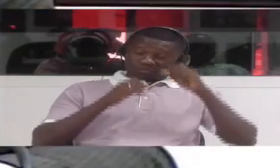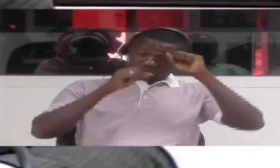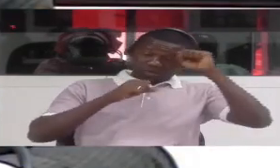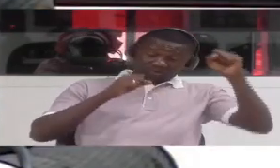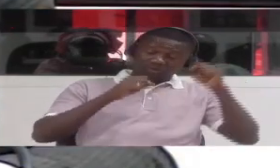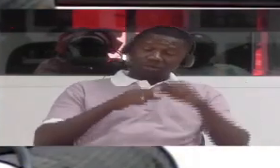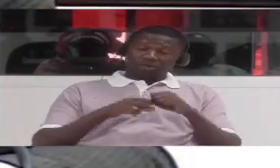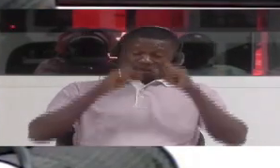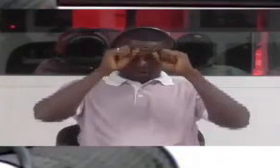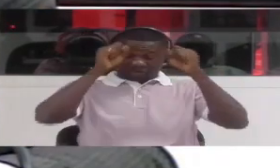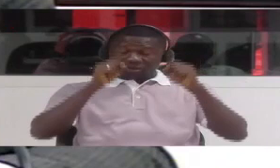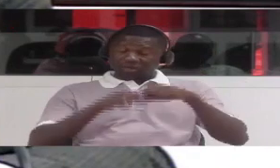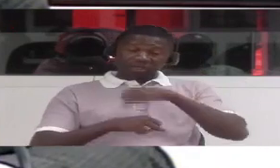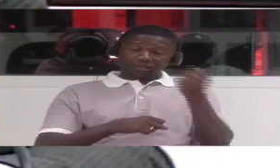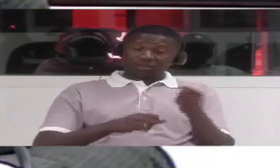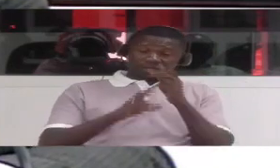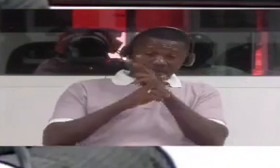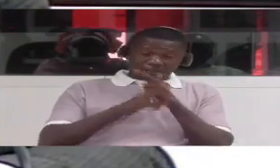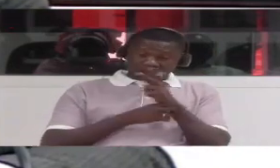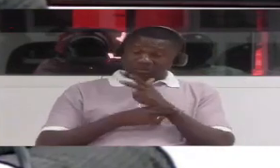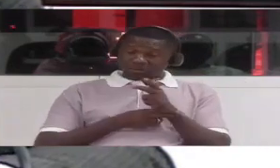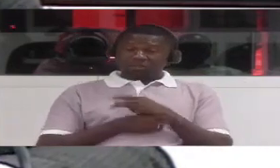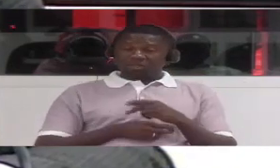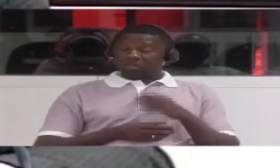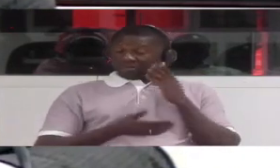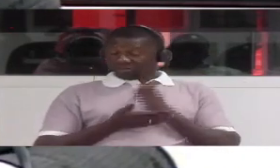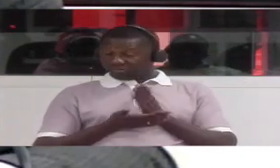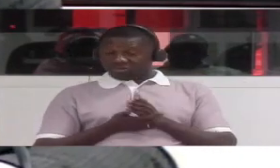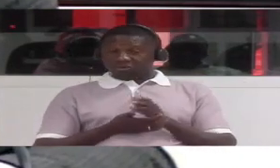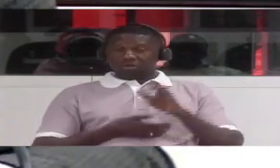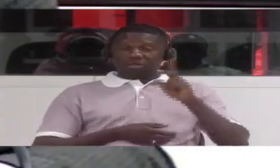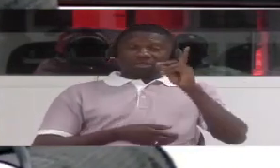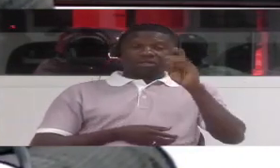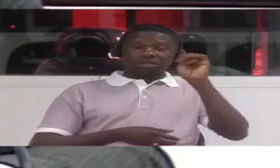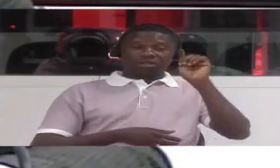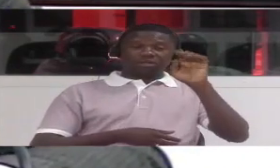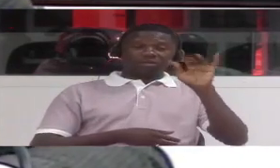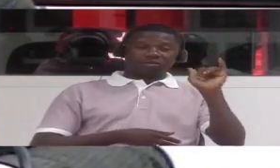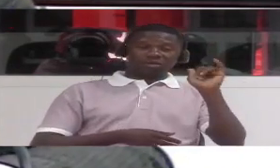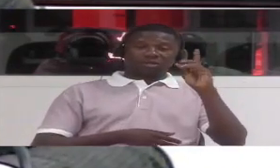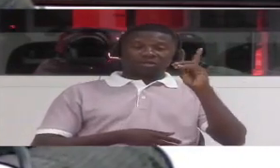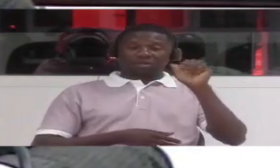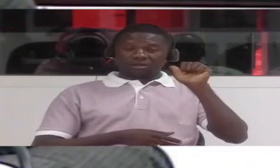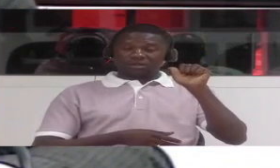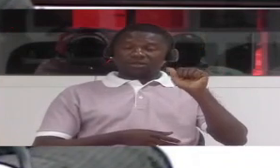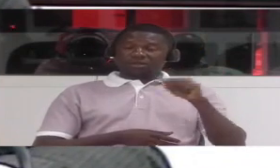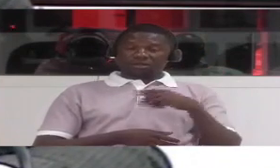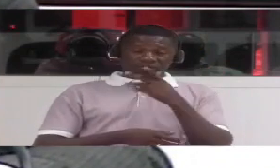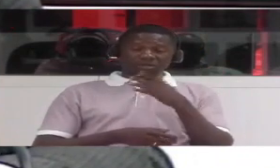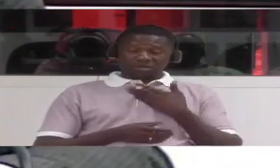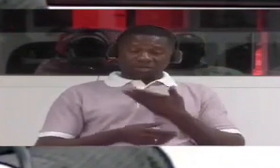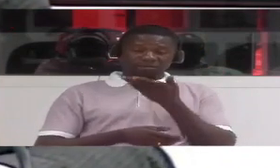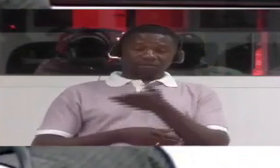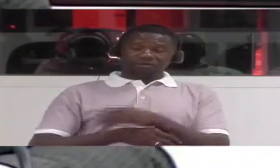that actually Dera was a target. Because shortly even before his murder, we had the army,